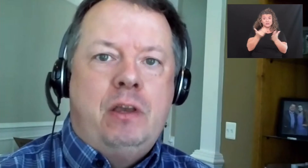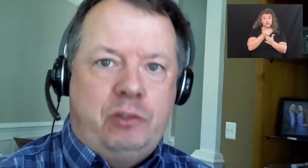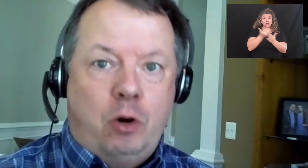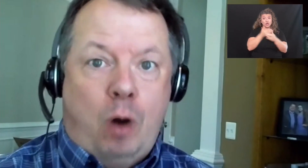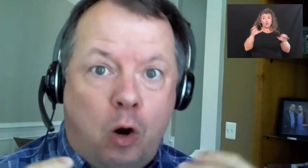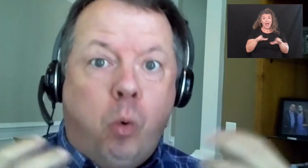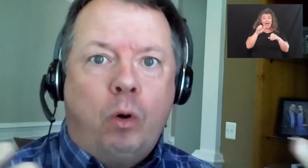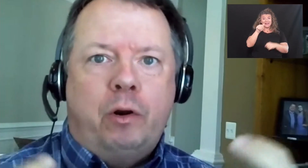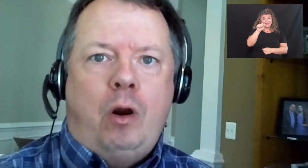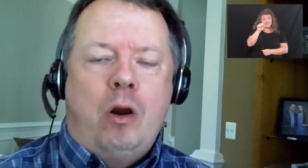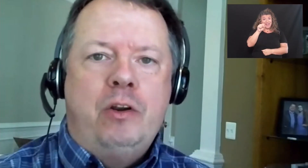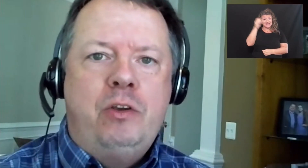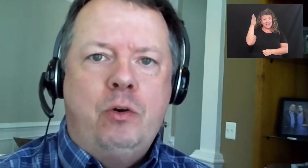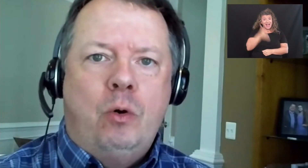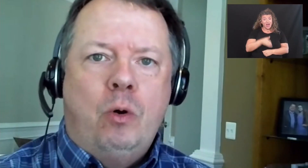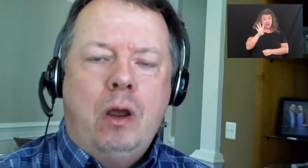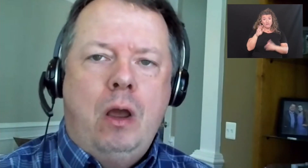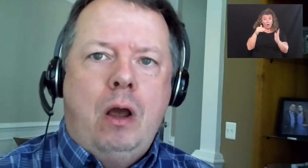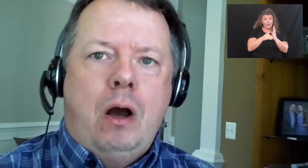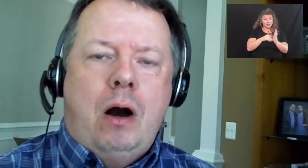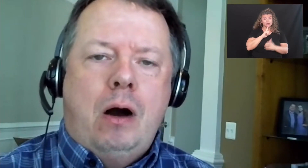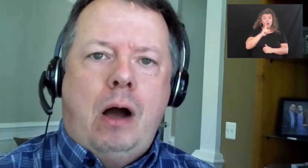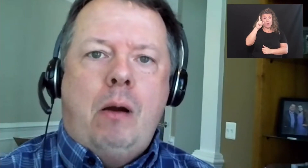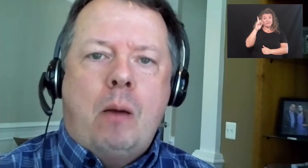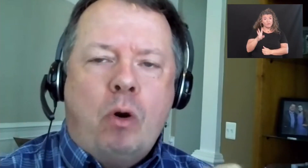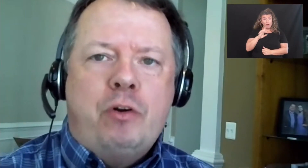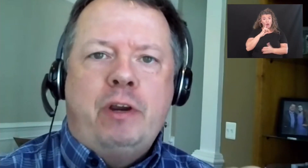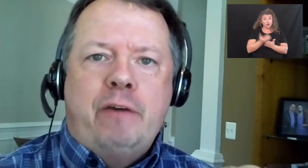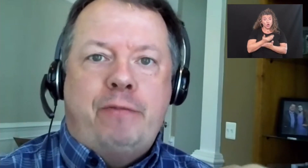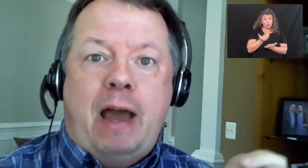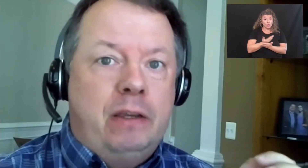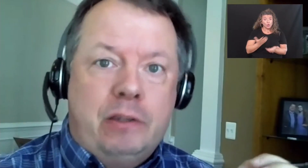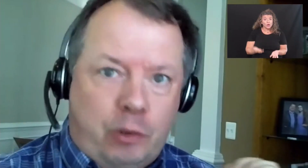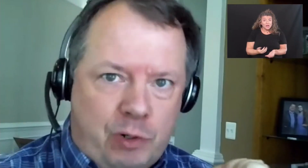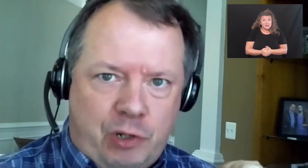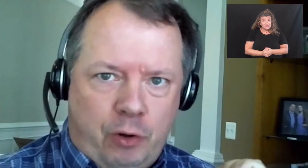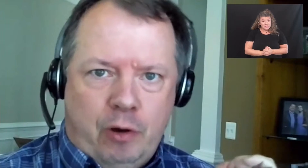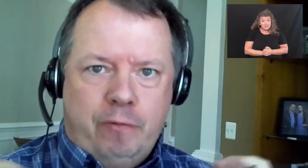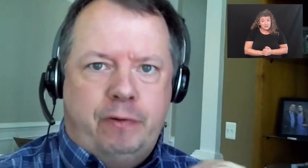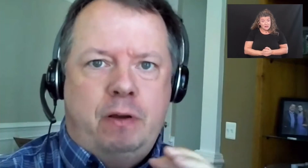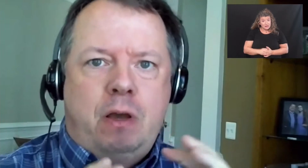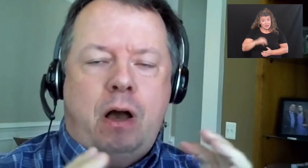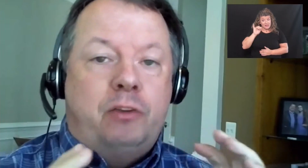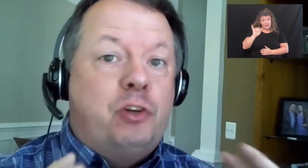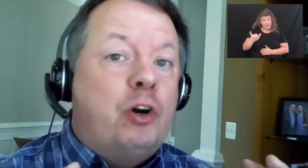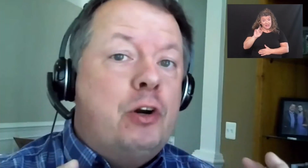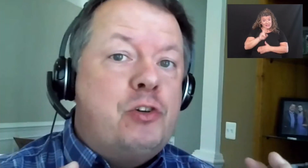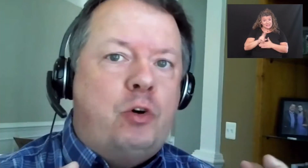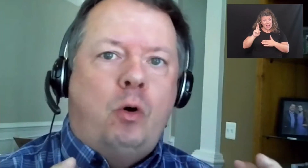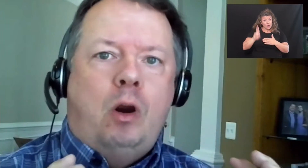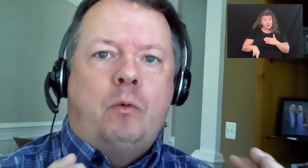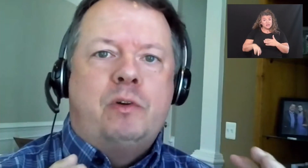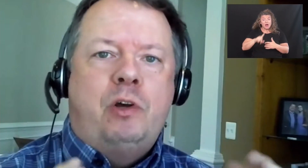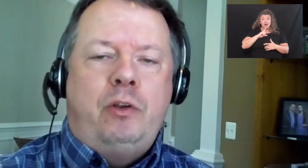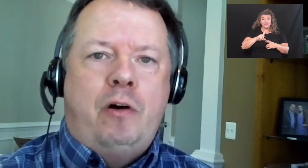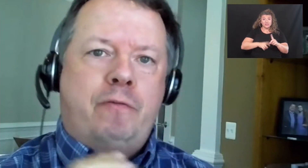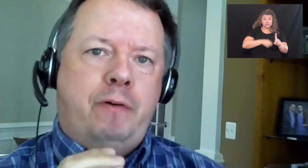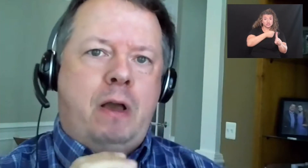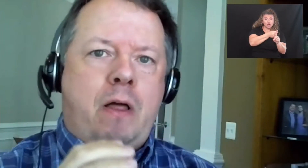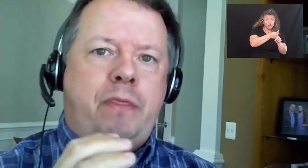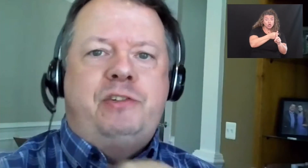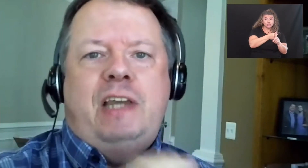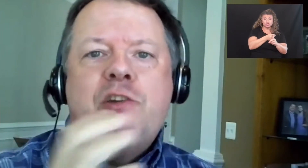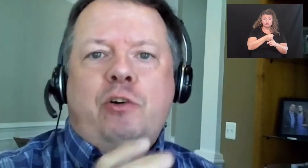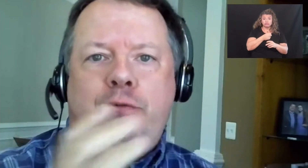4,000. So a quarter are new. I'm wondering if that is a result of a surge or a result